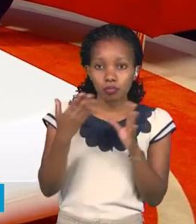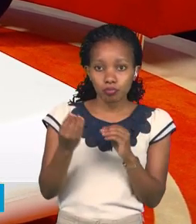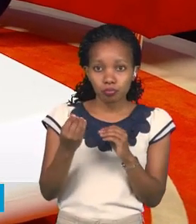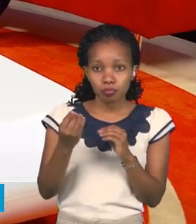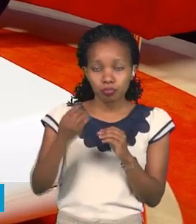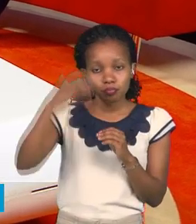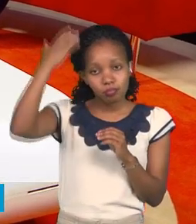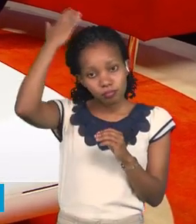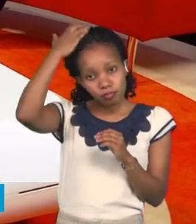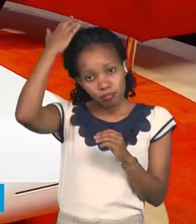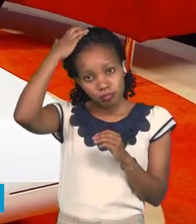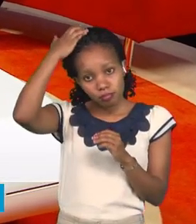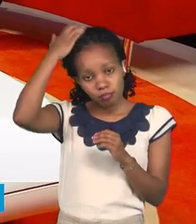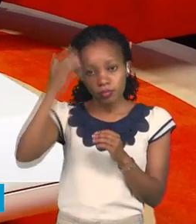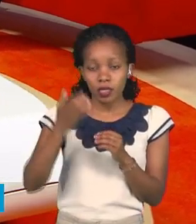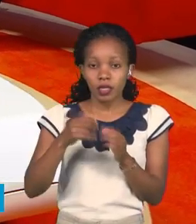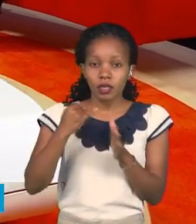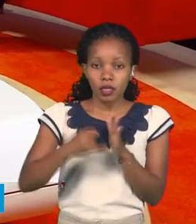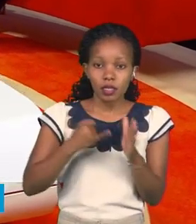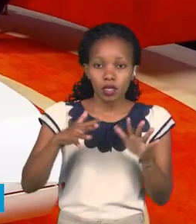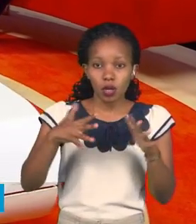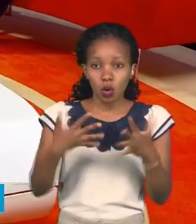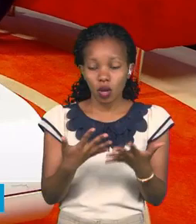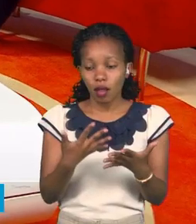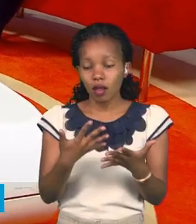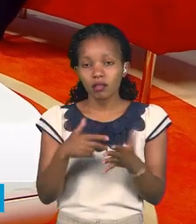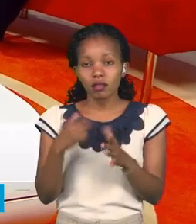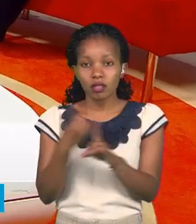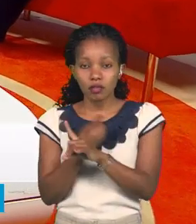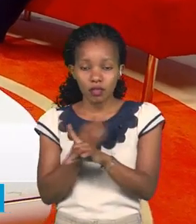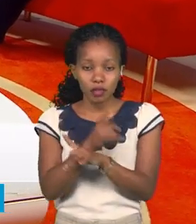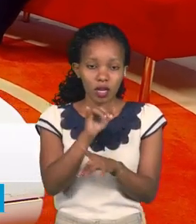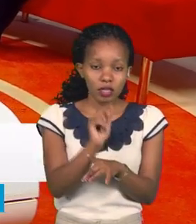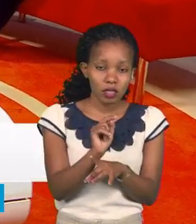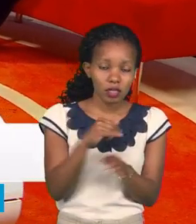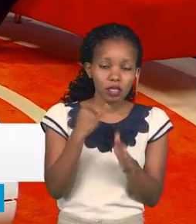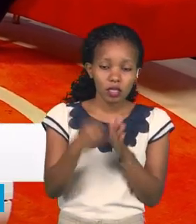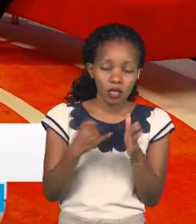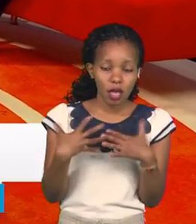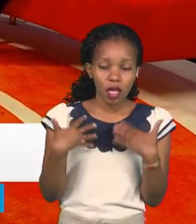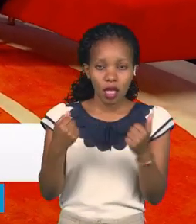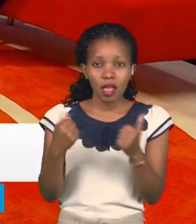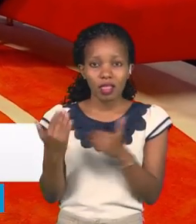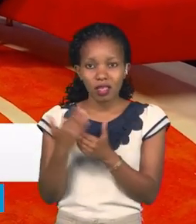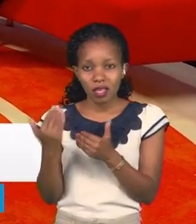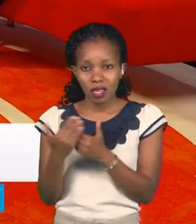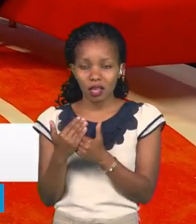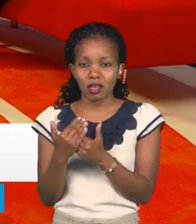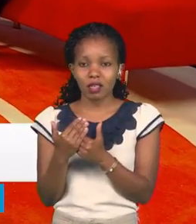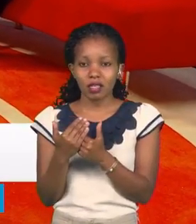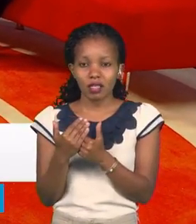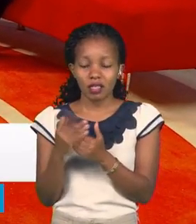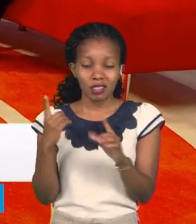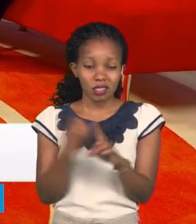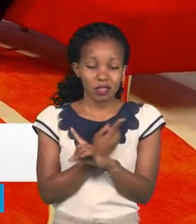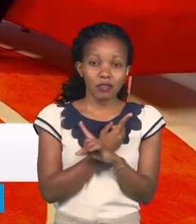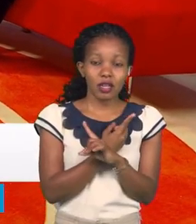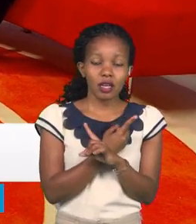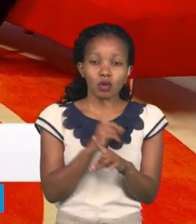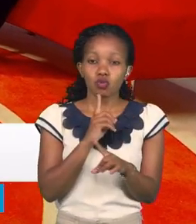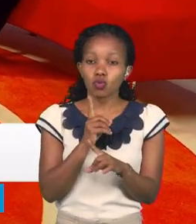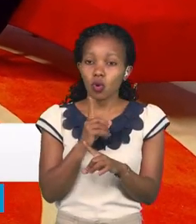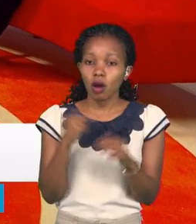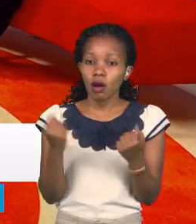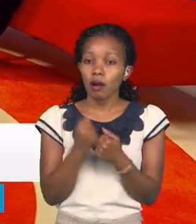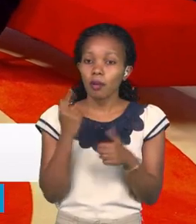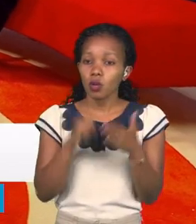textile industry or a automobile industry or IT industry. Yeah. Healthcare is a bit peculiar in nature. Absolutely. So what happens